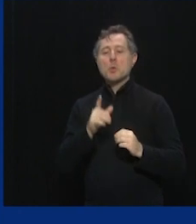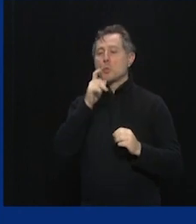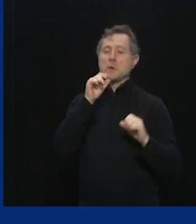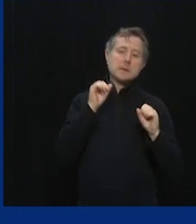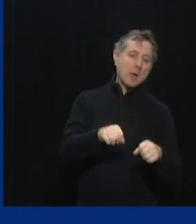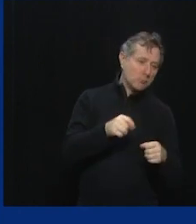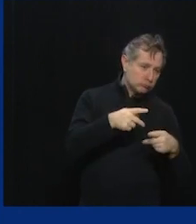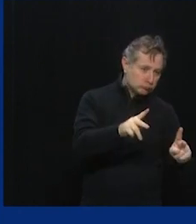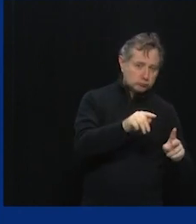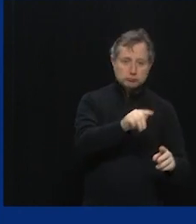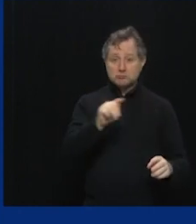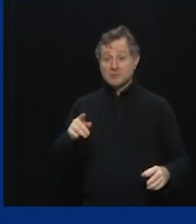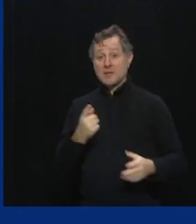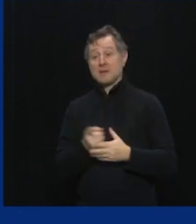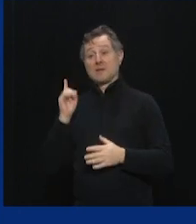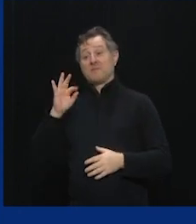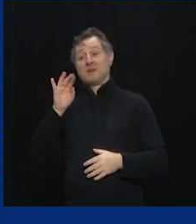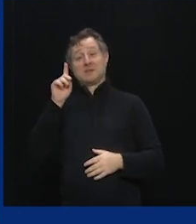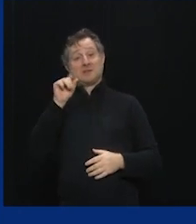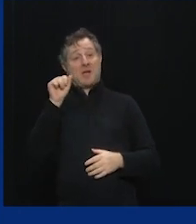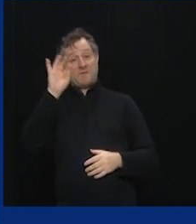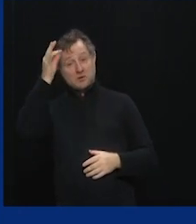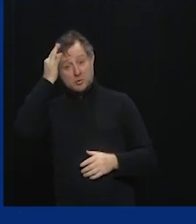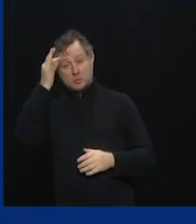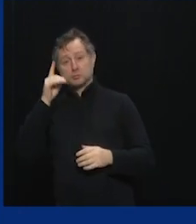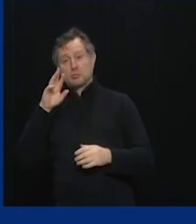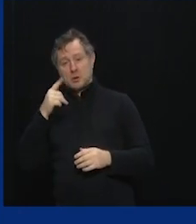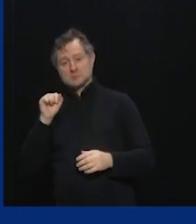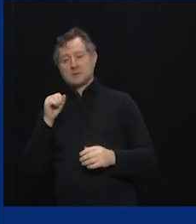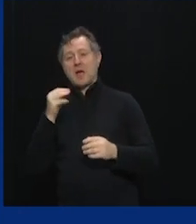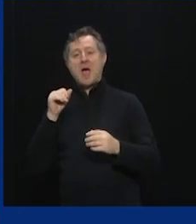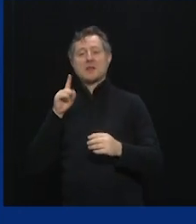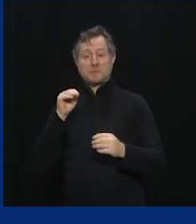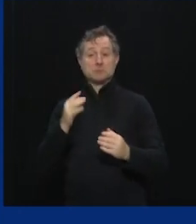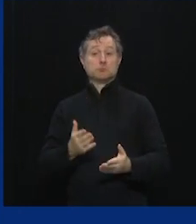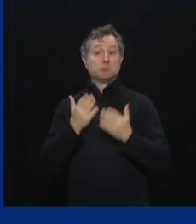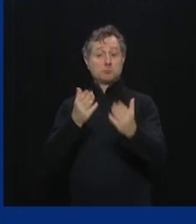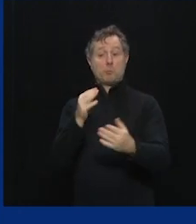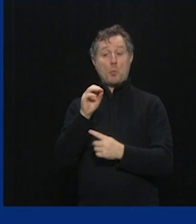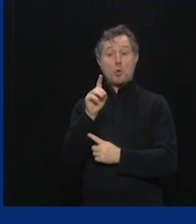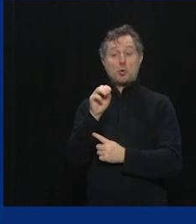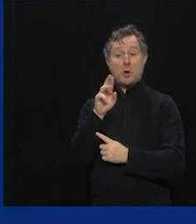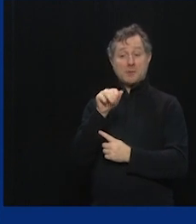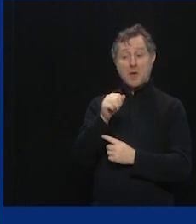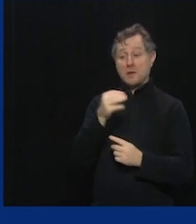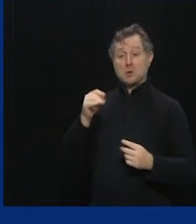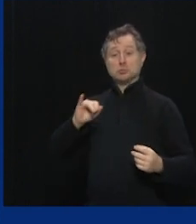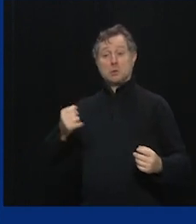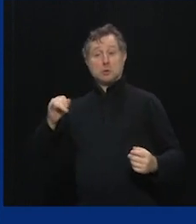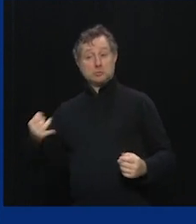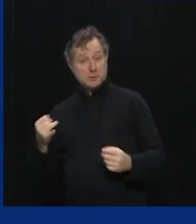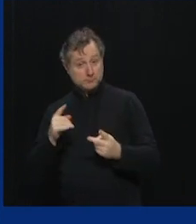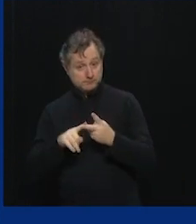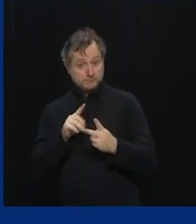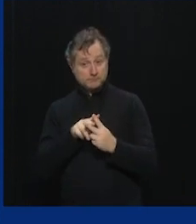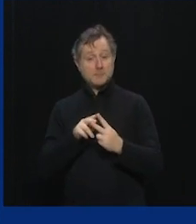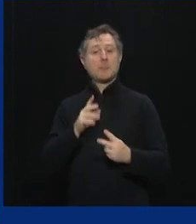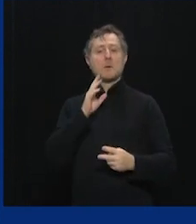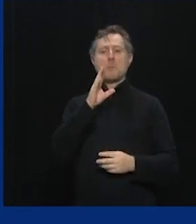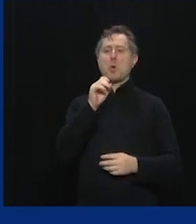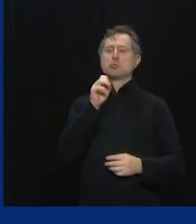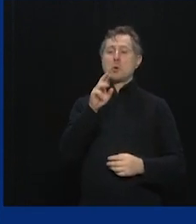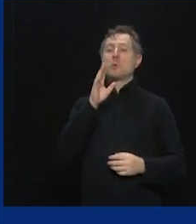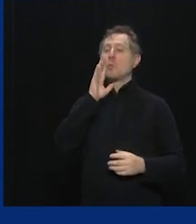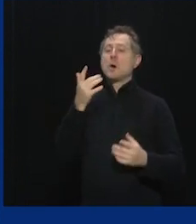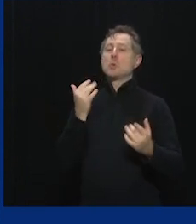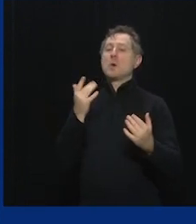FDA recommended a Moderna and J&J booster shot, but we're still waiting for final approval on that. Also, yesterday we heard